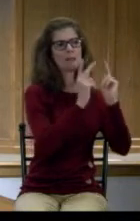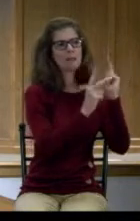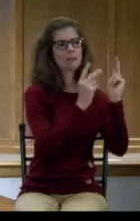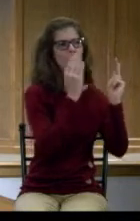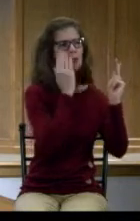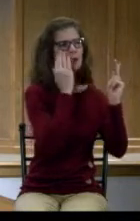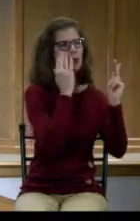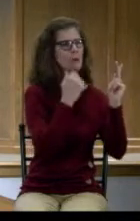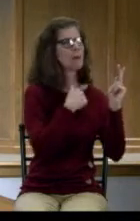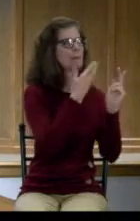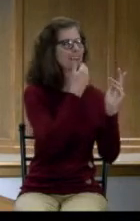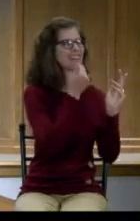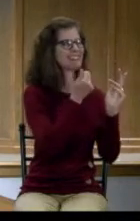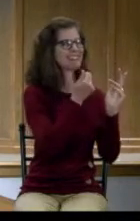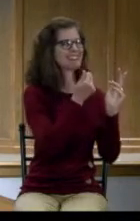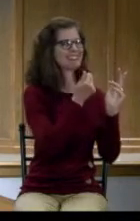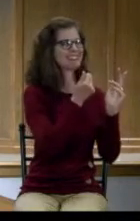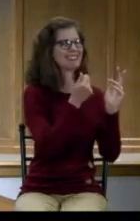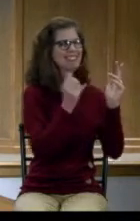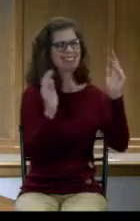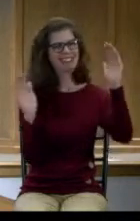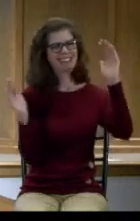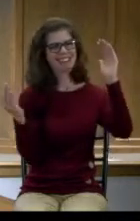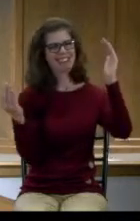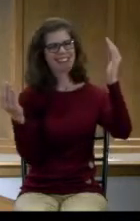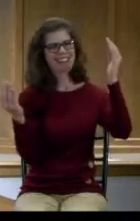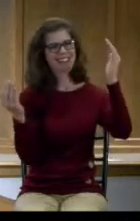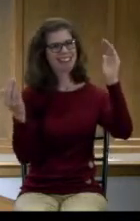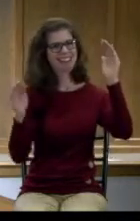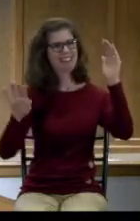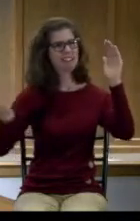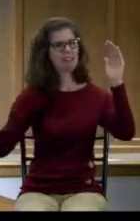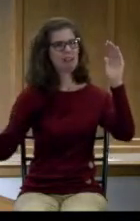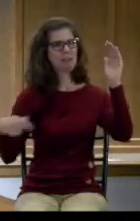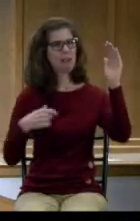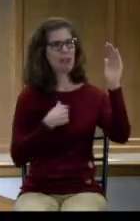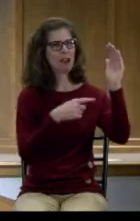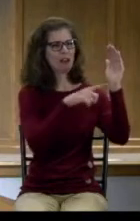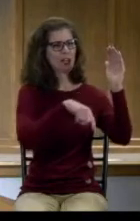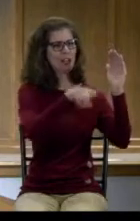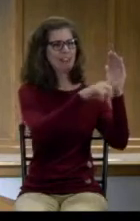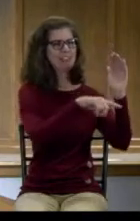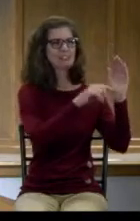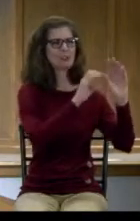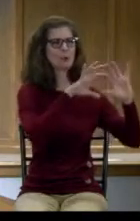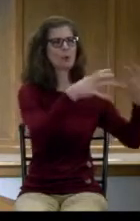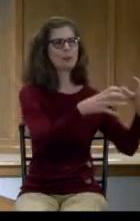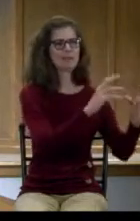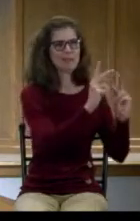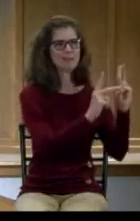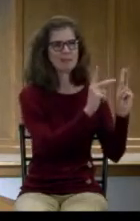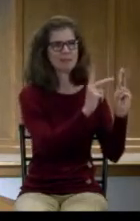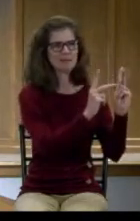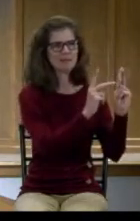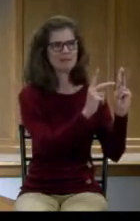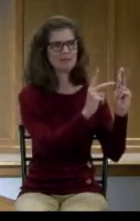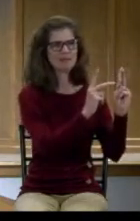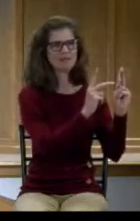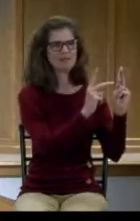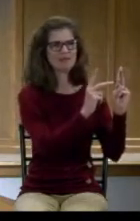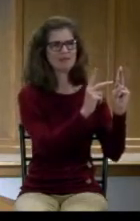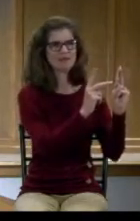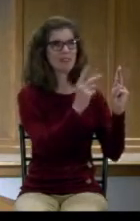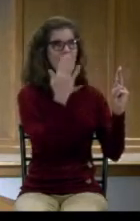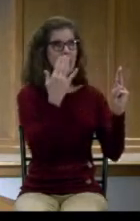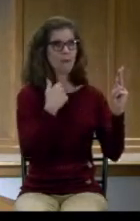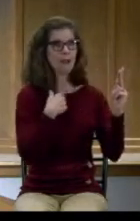the least pales in comparison to love from people that know me the best. And so the main way that I can go to bed at night